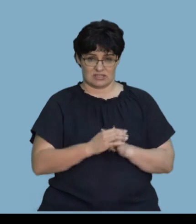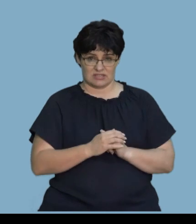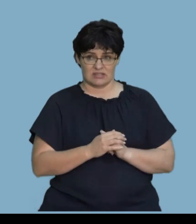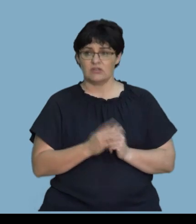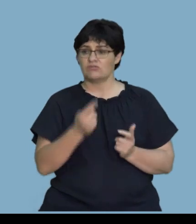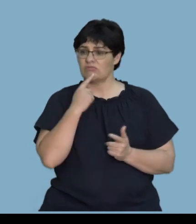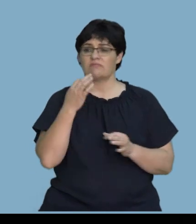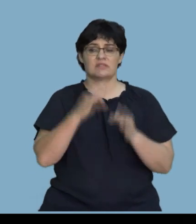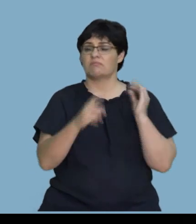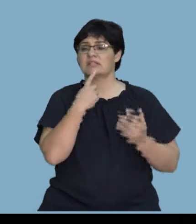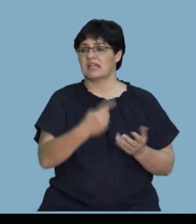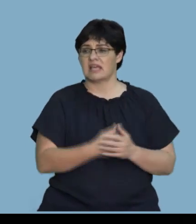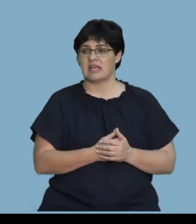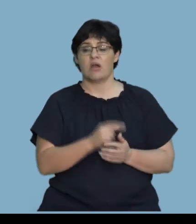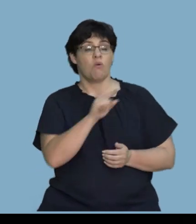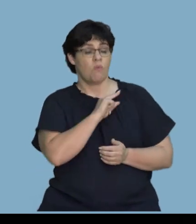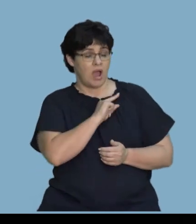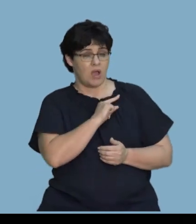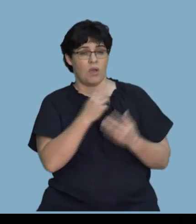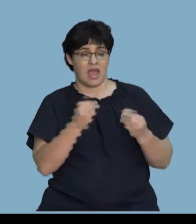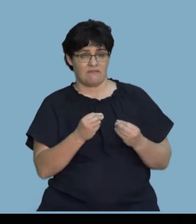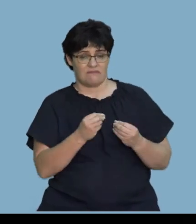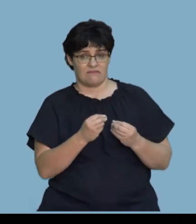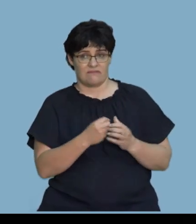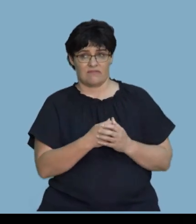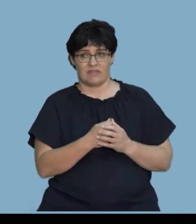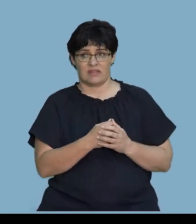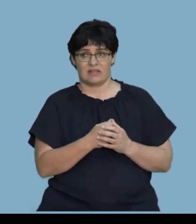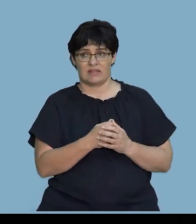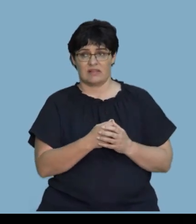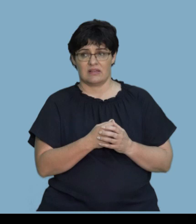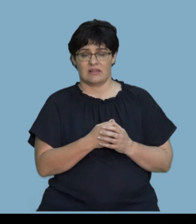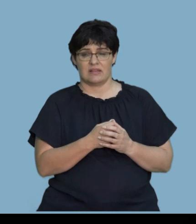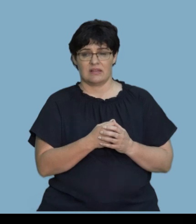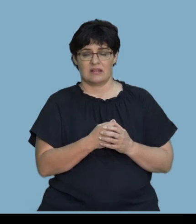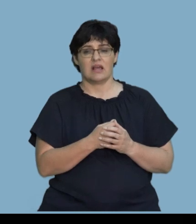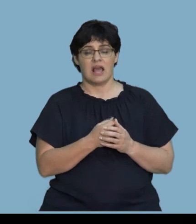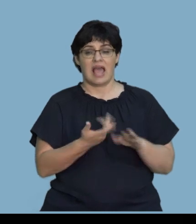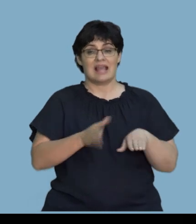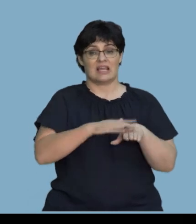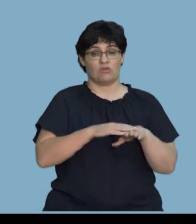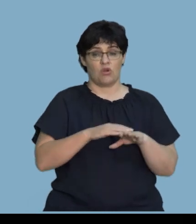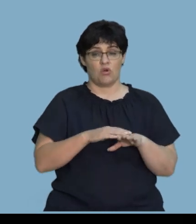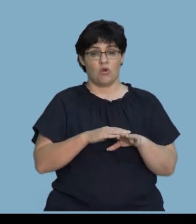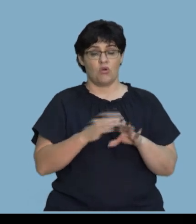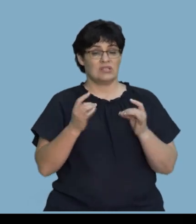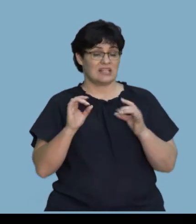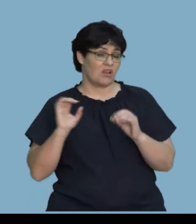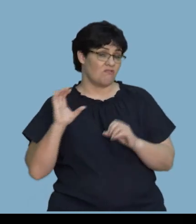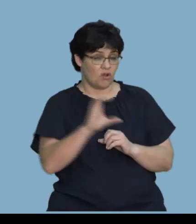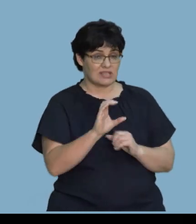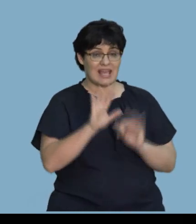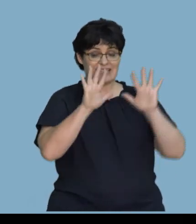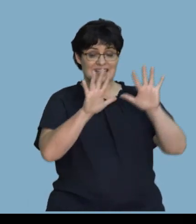okay, because we've got the tension, we've got the electrostatic force. So sine of 10 degrees is equals